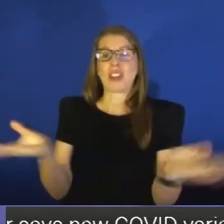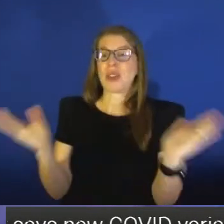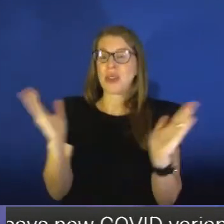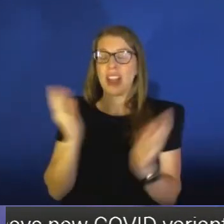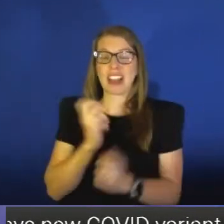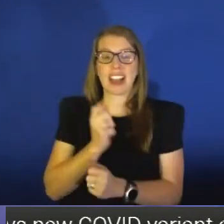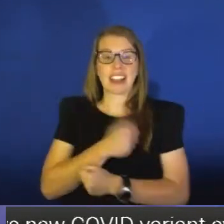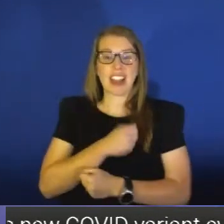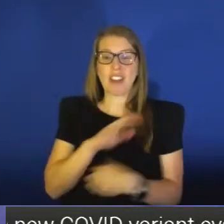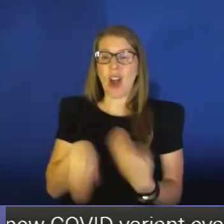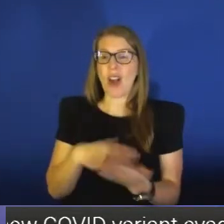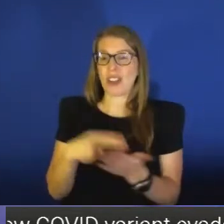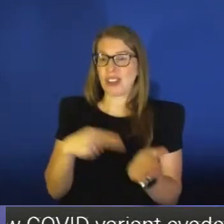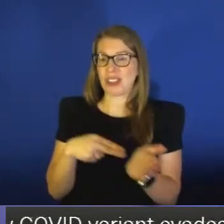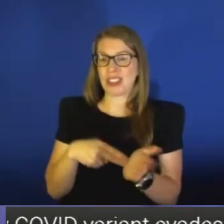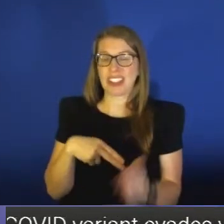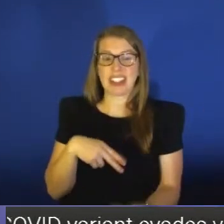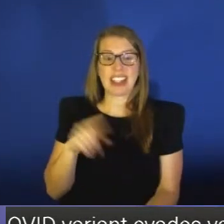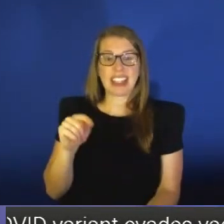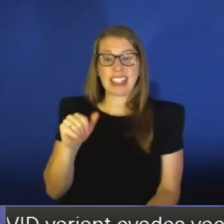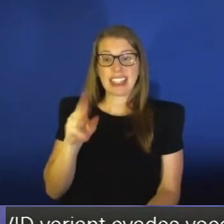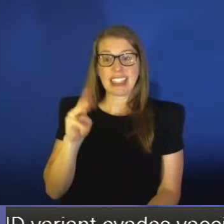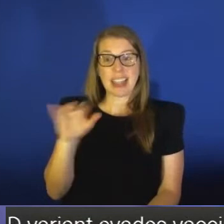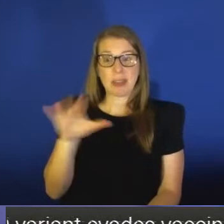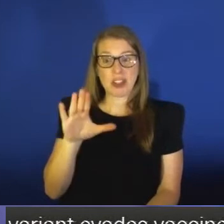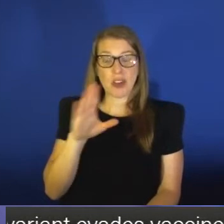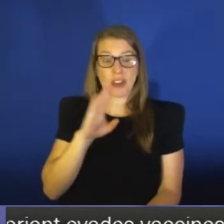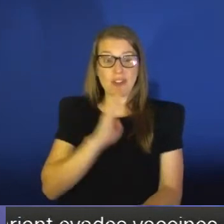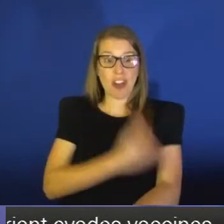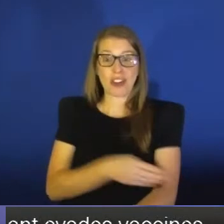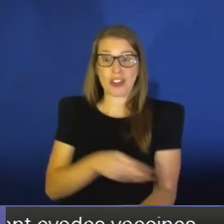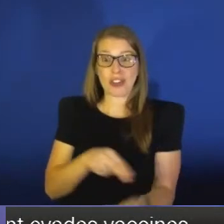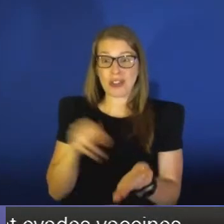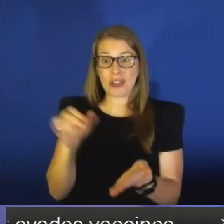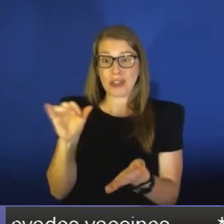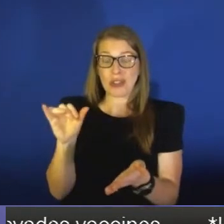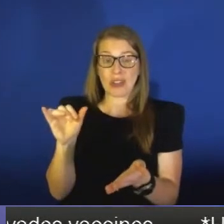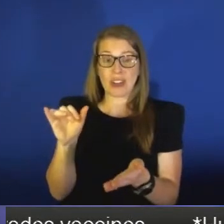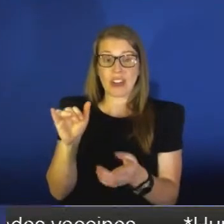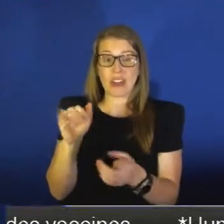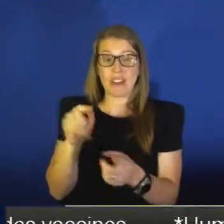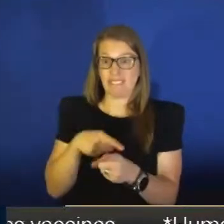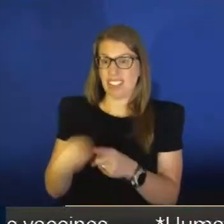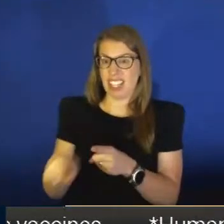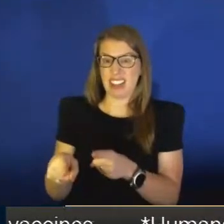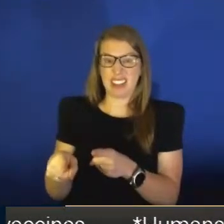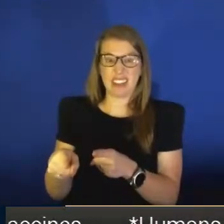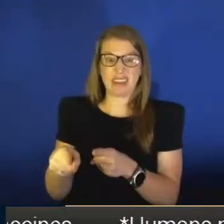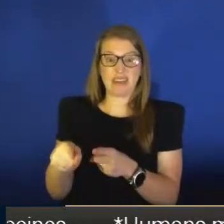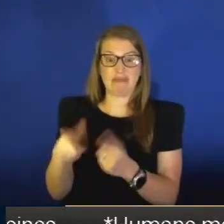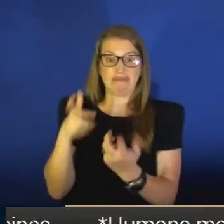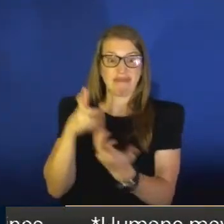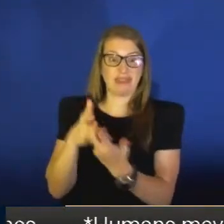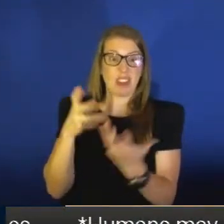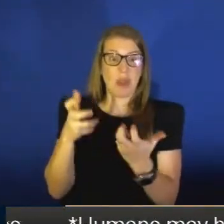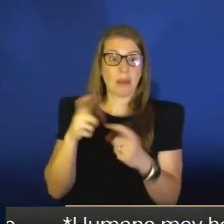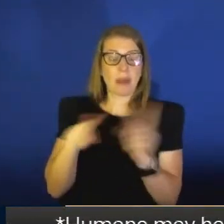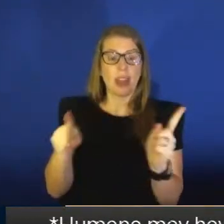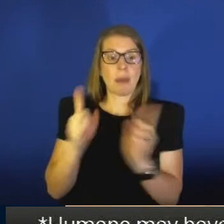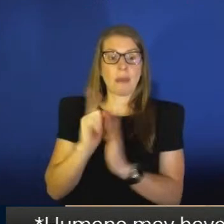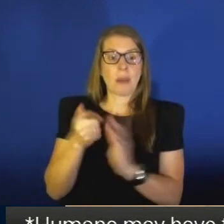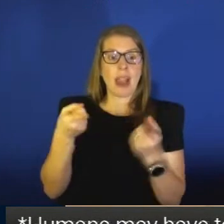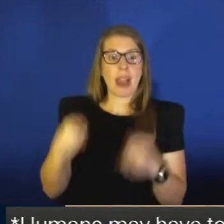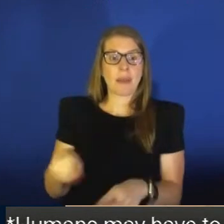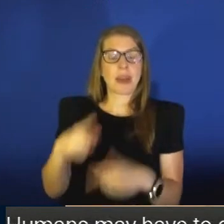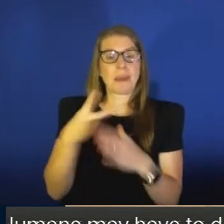much. Tammy, your daughter's a nurse also. That wasn't always the field she was going to go in, but there was a moment that happened where she said, and here you both